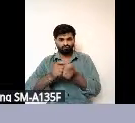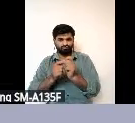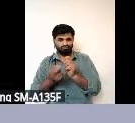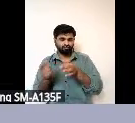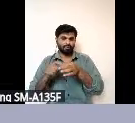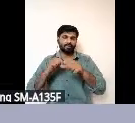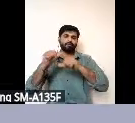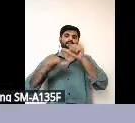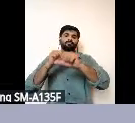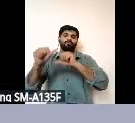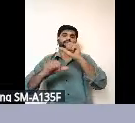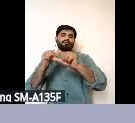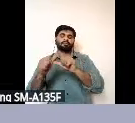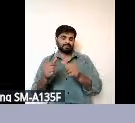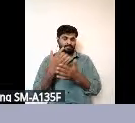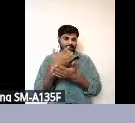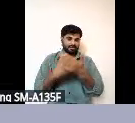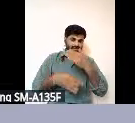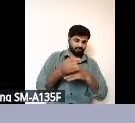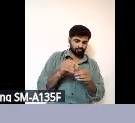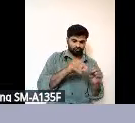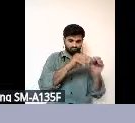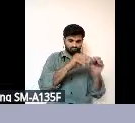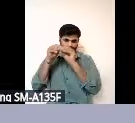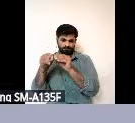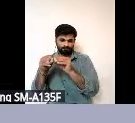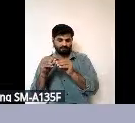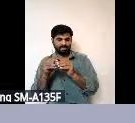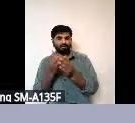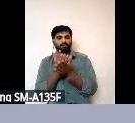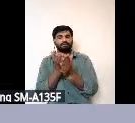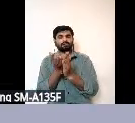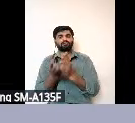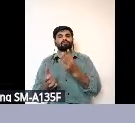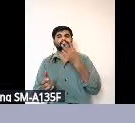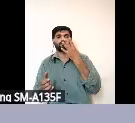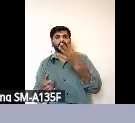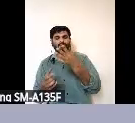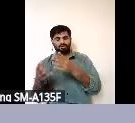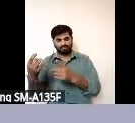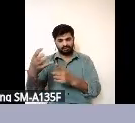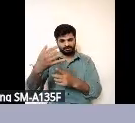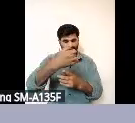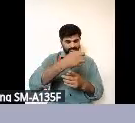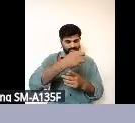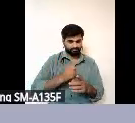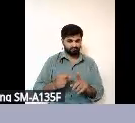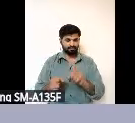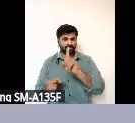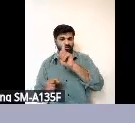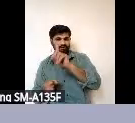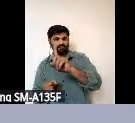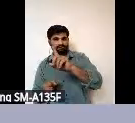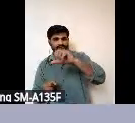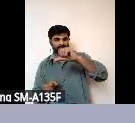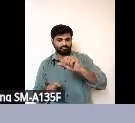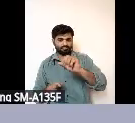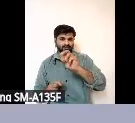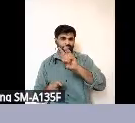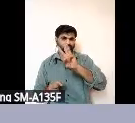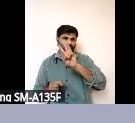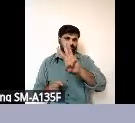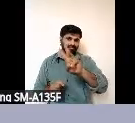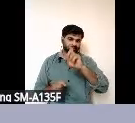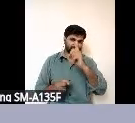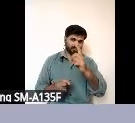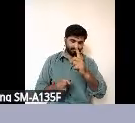in movement, and deafness. So those were the four categories that they collected. But in 1931, they decided that they will stop collecting data on disability,